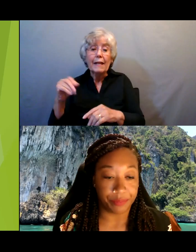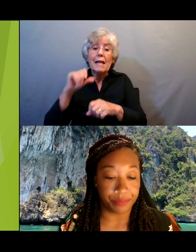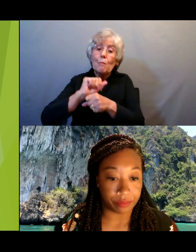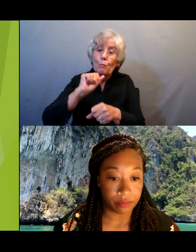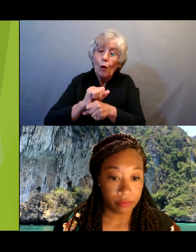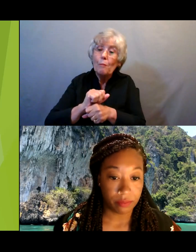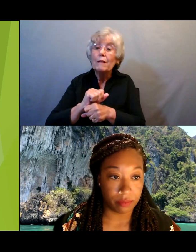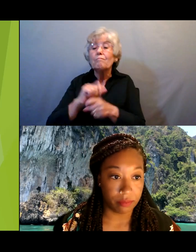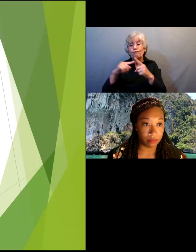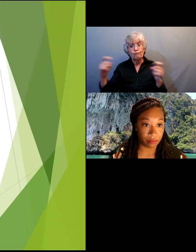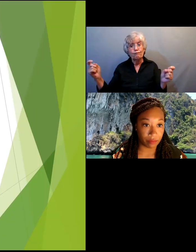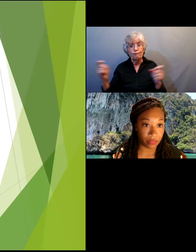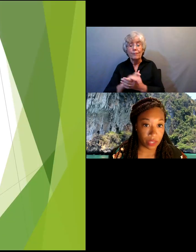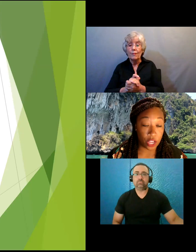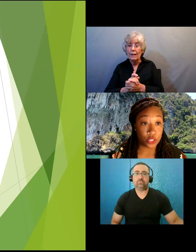that.